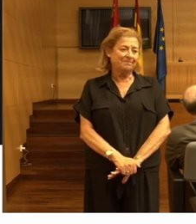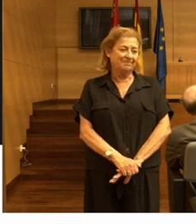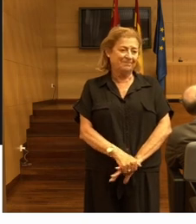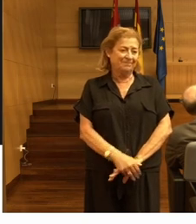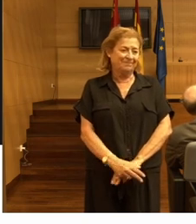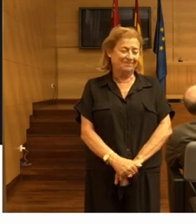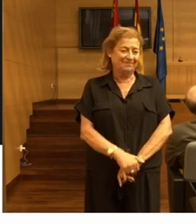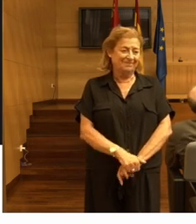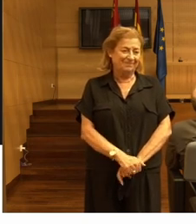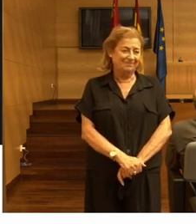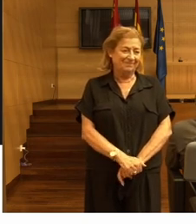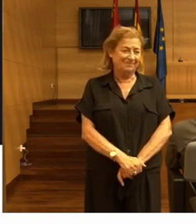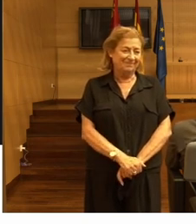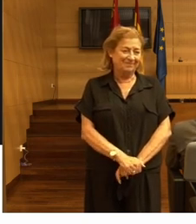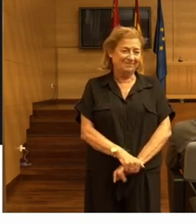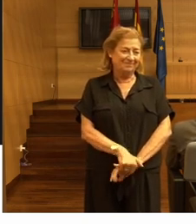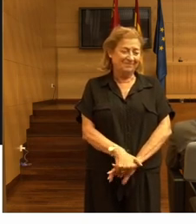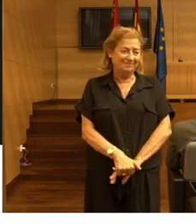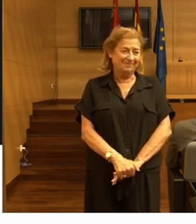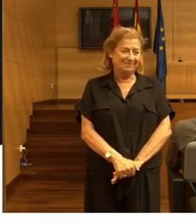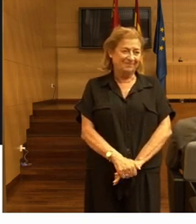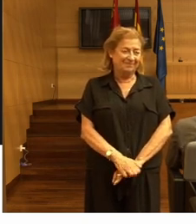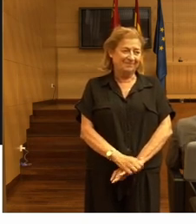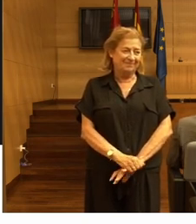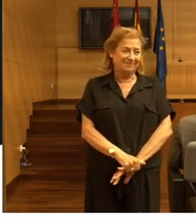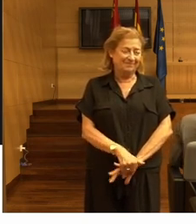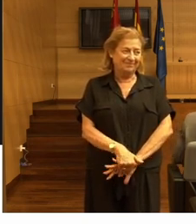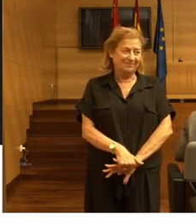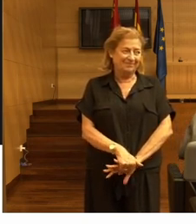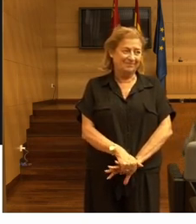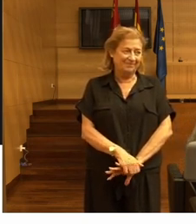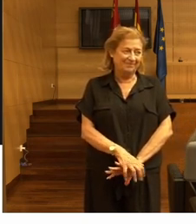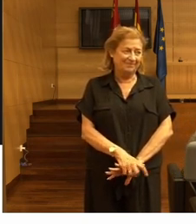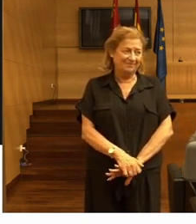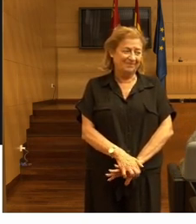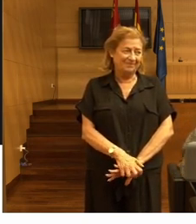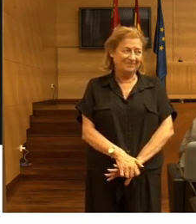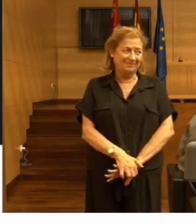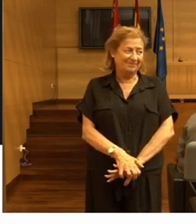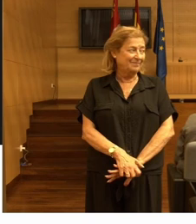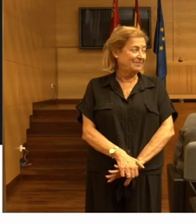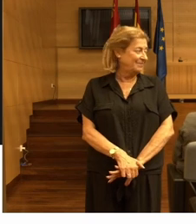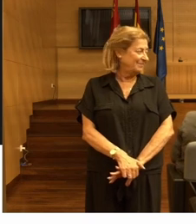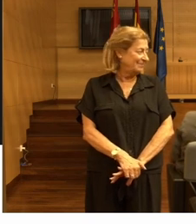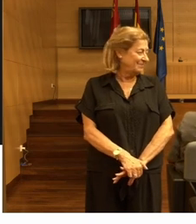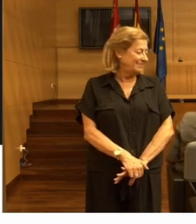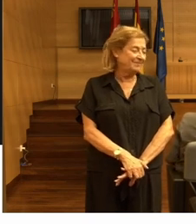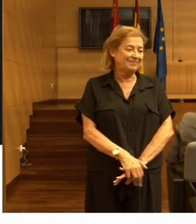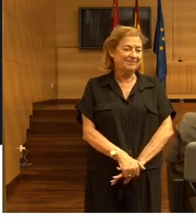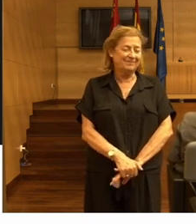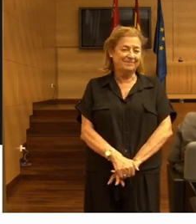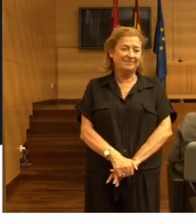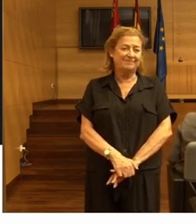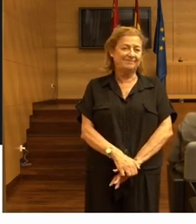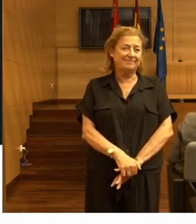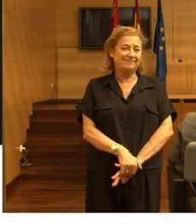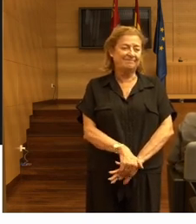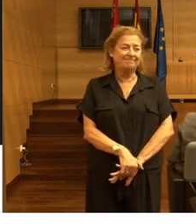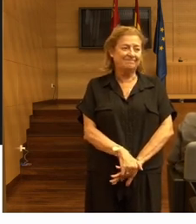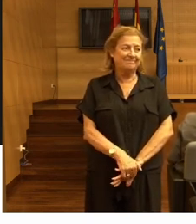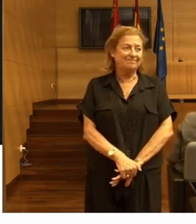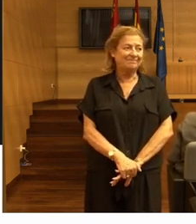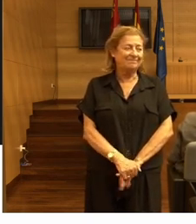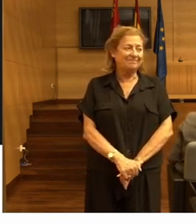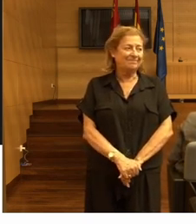to be cautious and realistic, but really to lead and then support our staff and strengthen them and tell